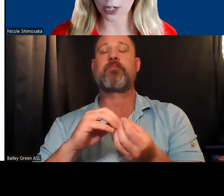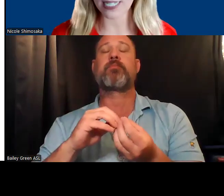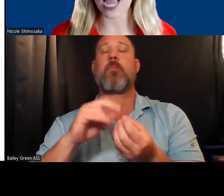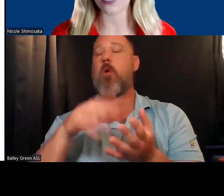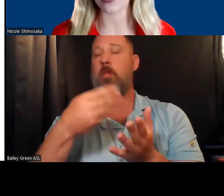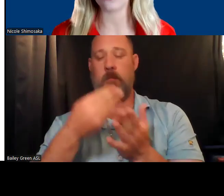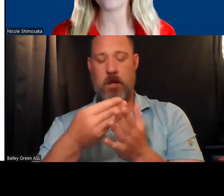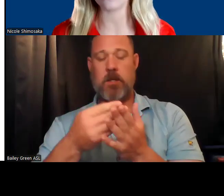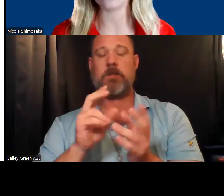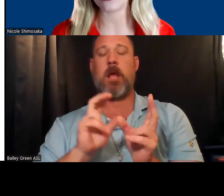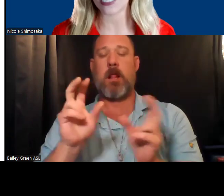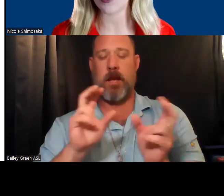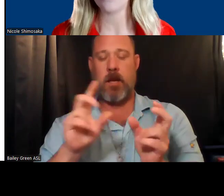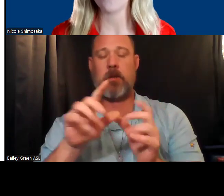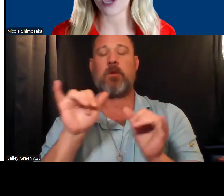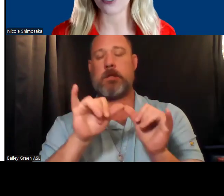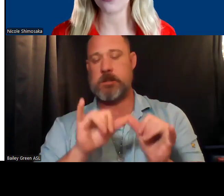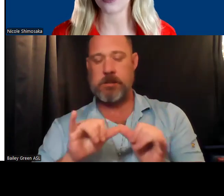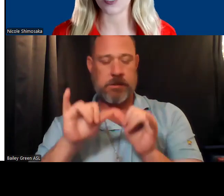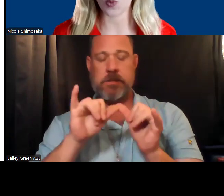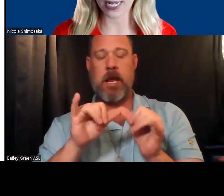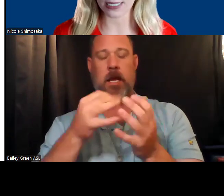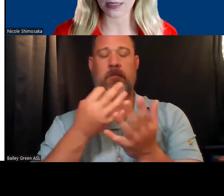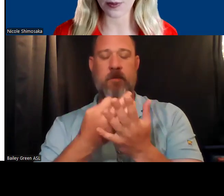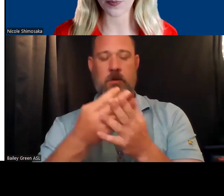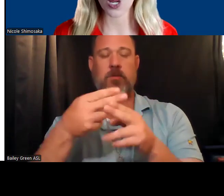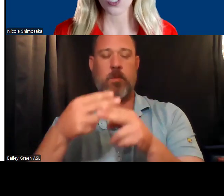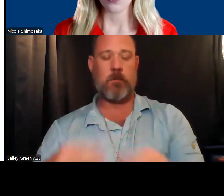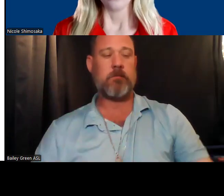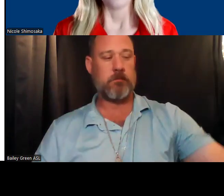dollar is allocated using the same factors and weights.